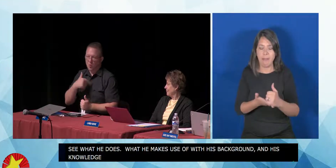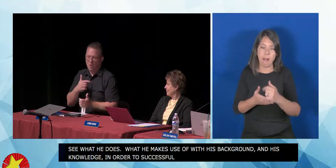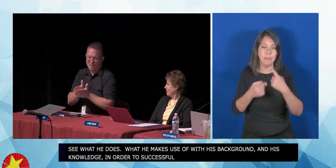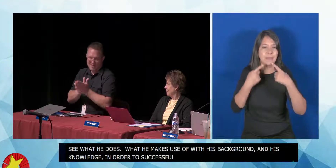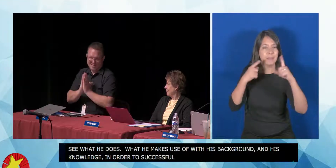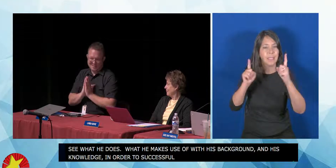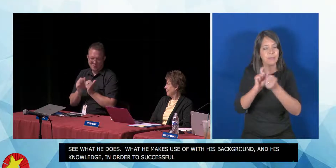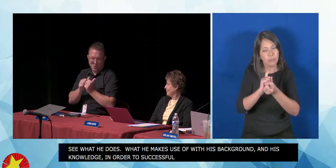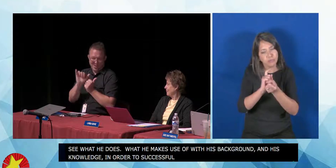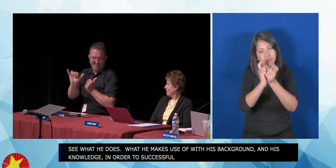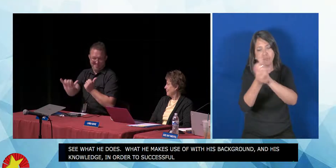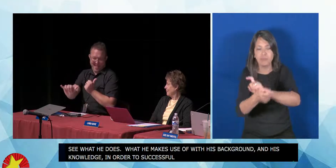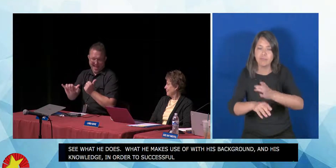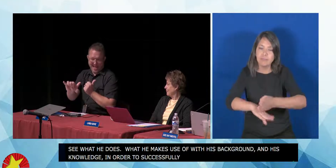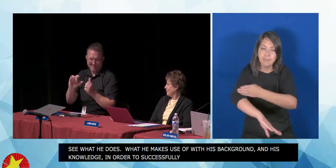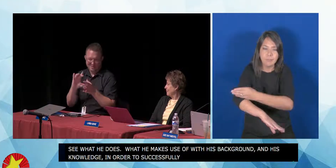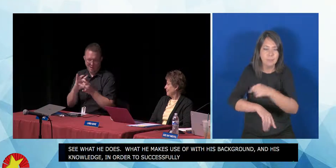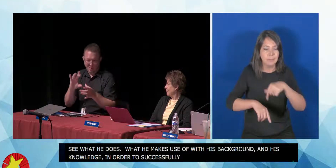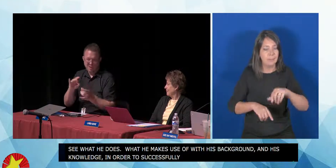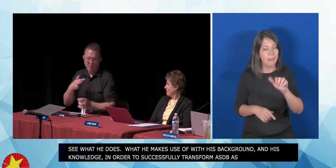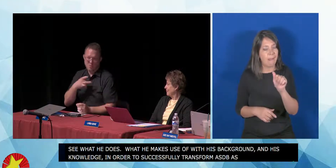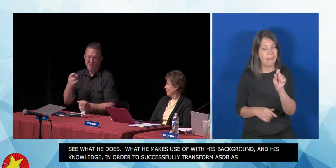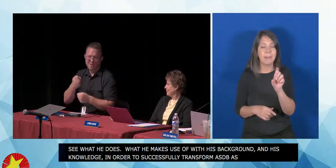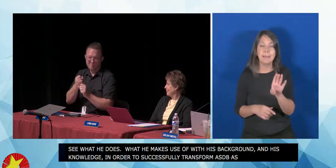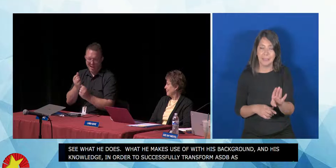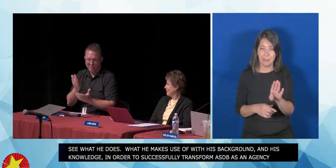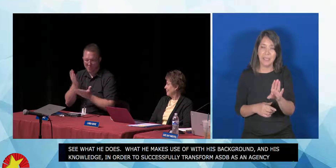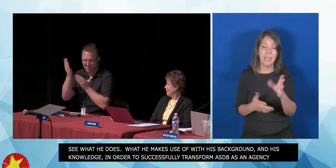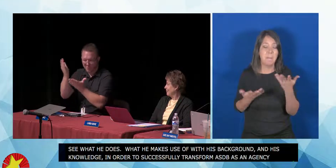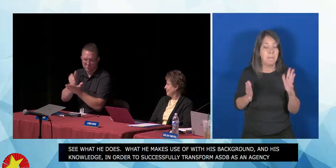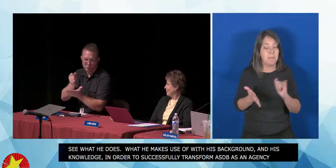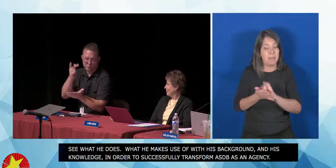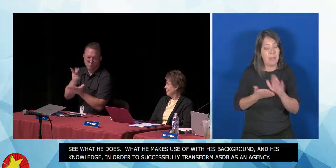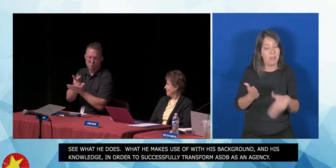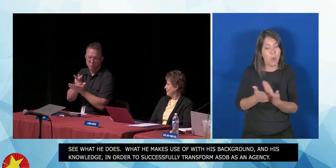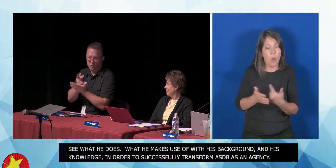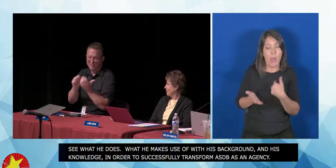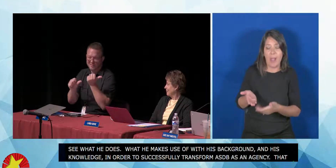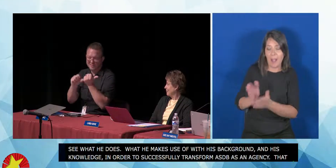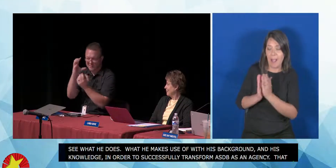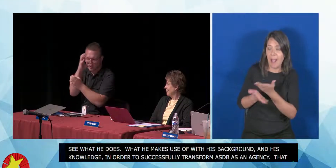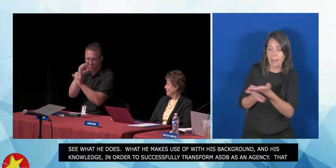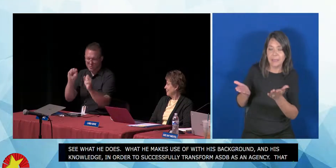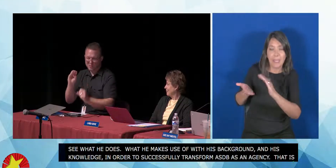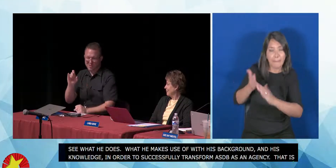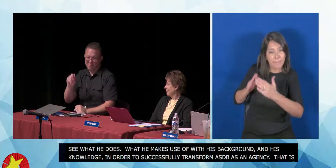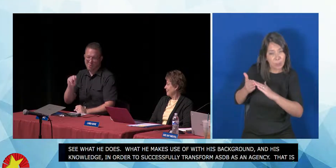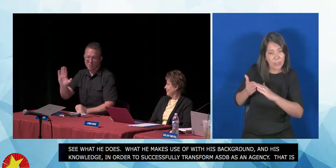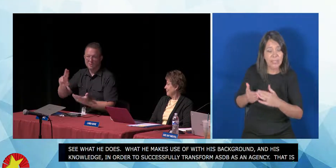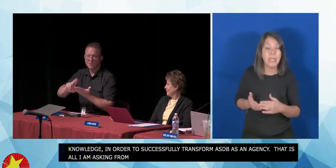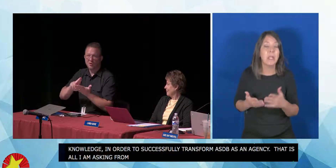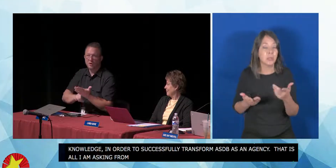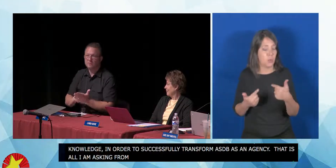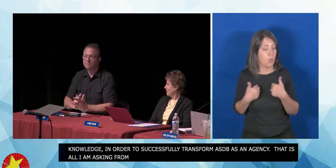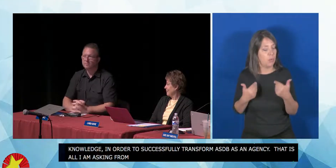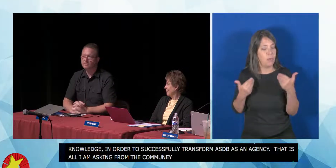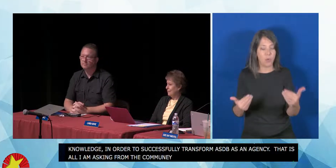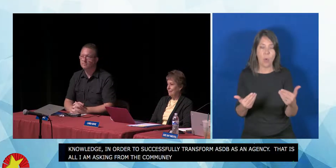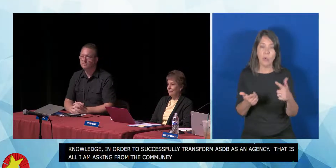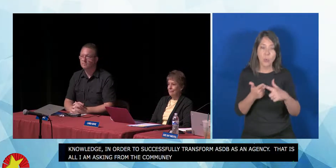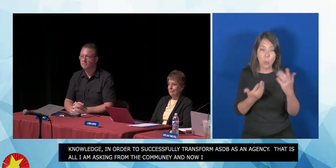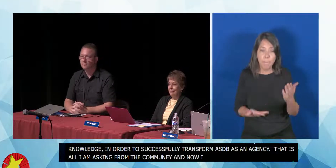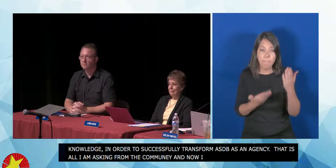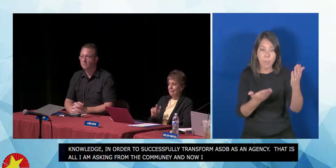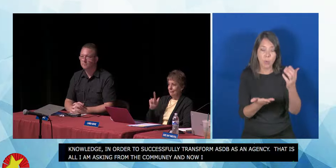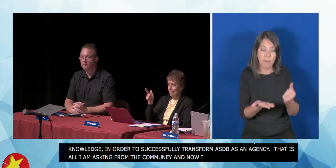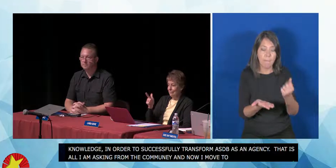as an agency. That's all I'm asking from the community, and now I move to approve Assistant Superintendent